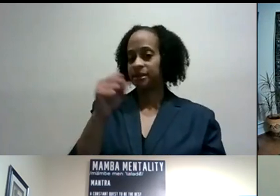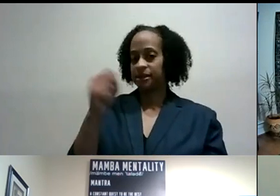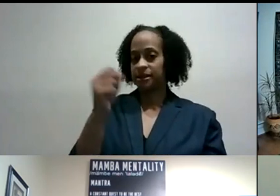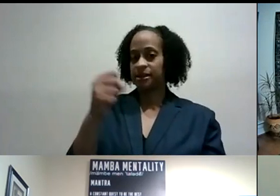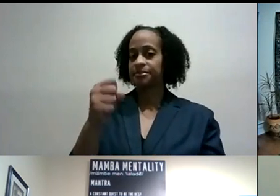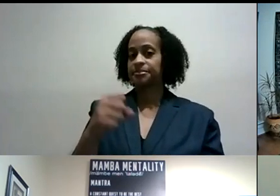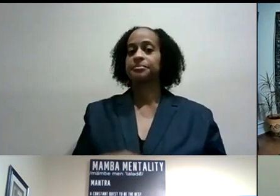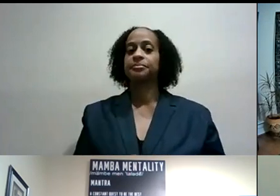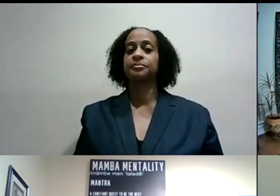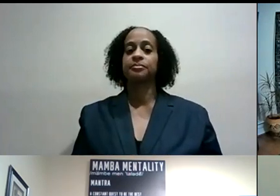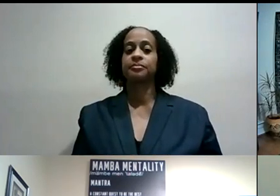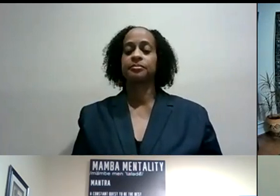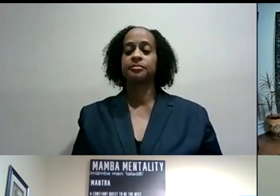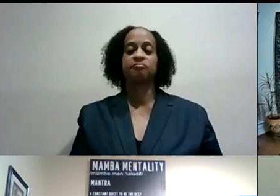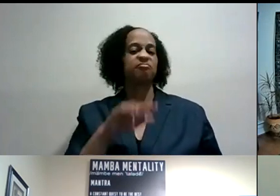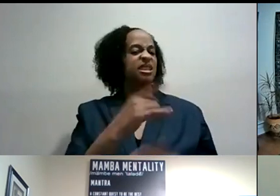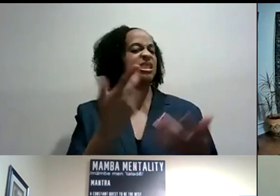And which means